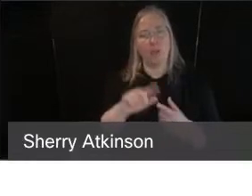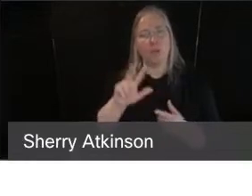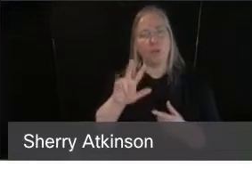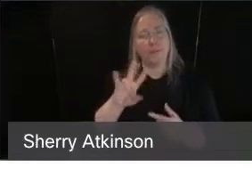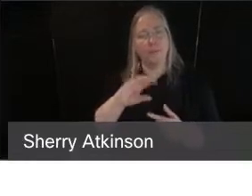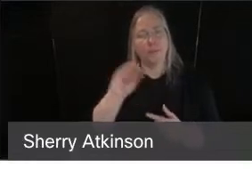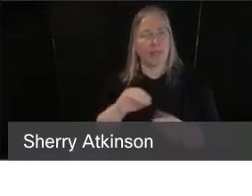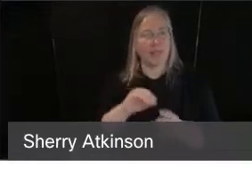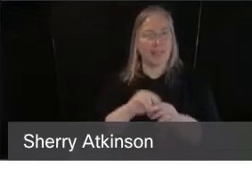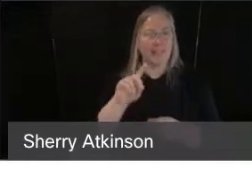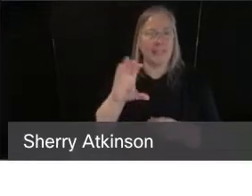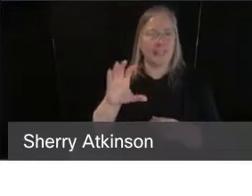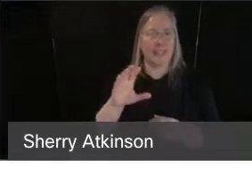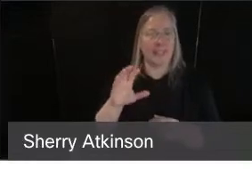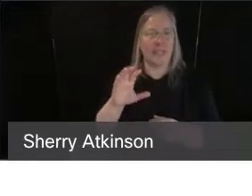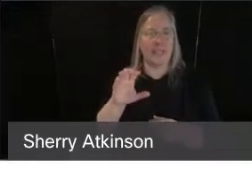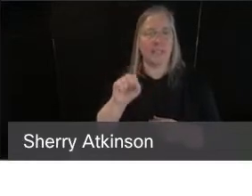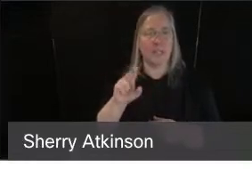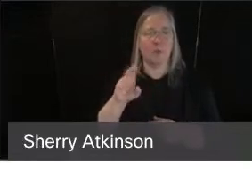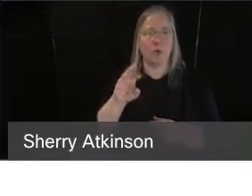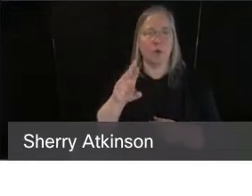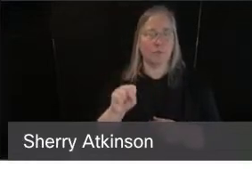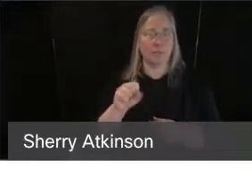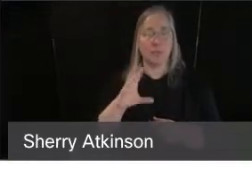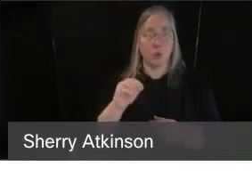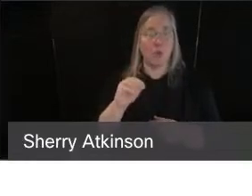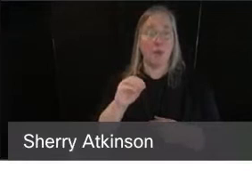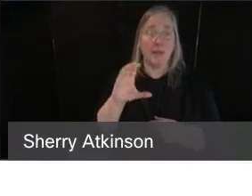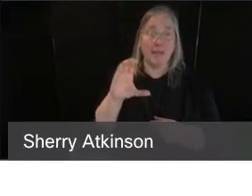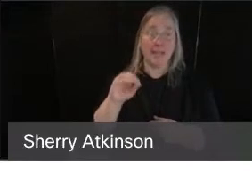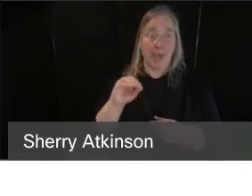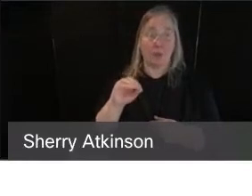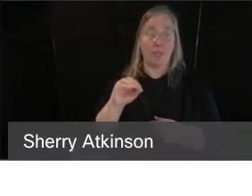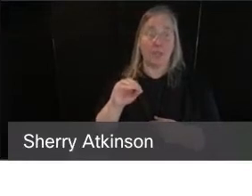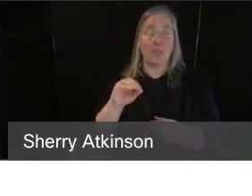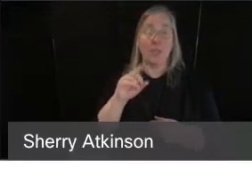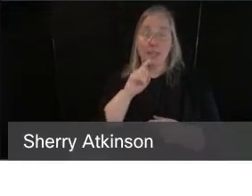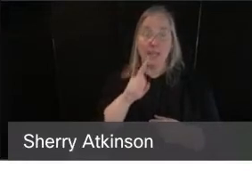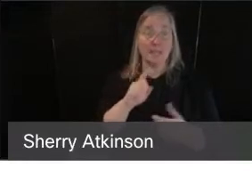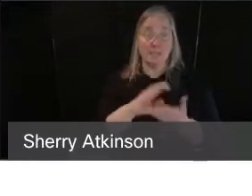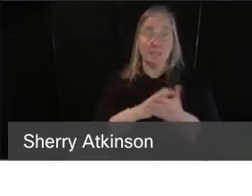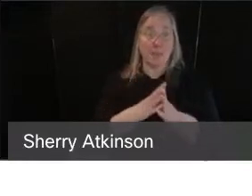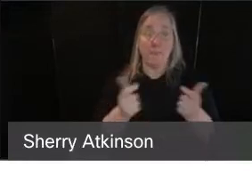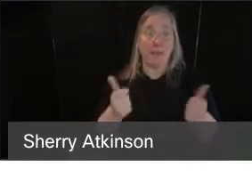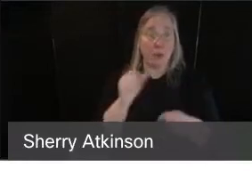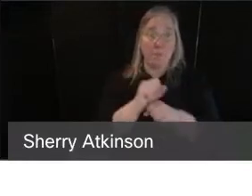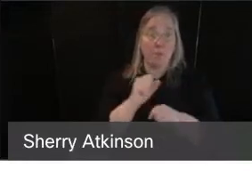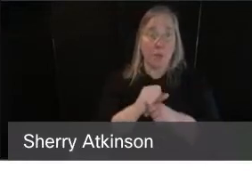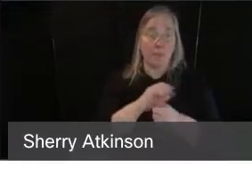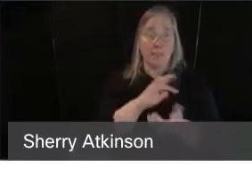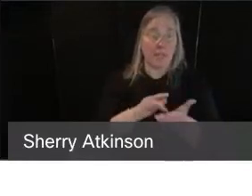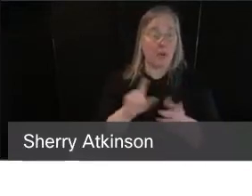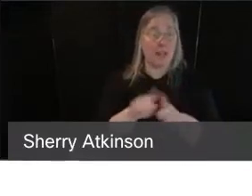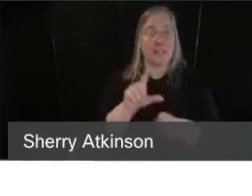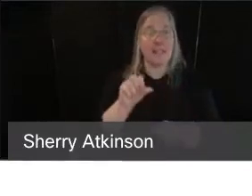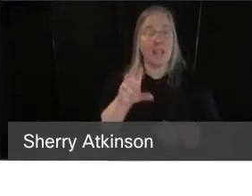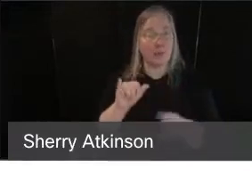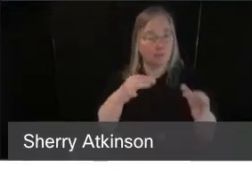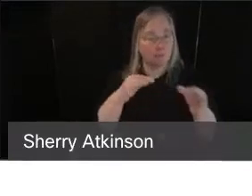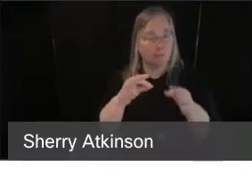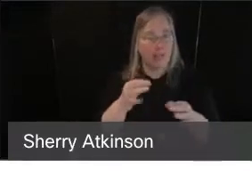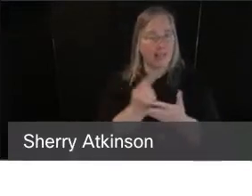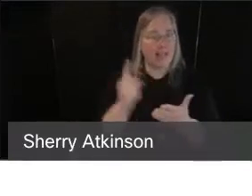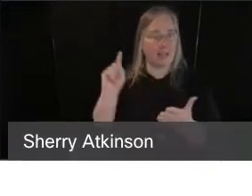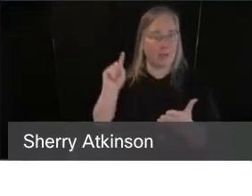is, again, that the county is emerging as a much bigger employment center, as Larry talked about in last week's presentation. So the percentage